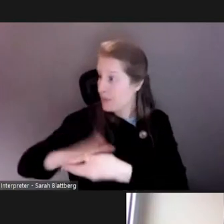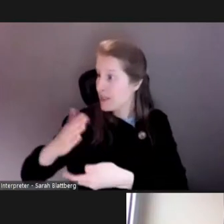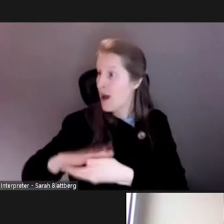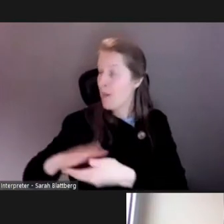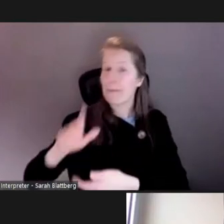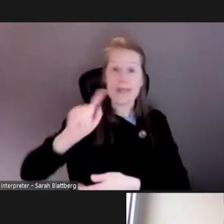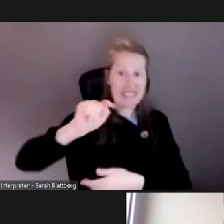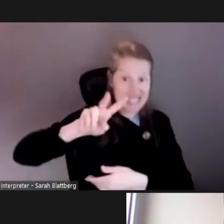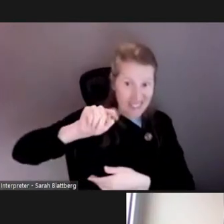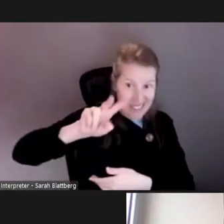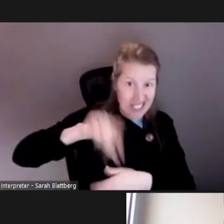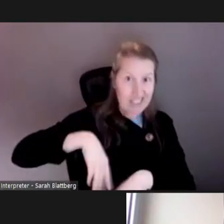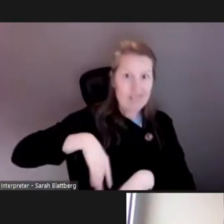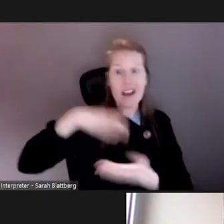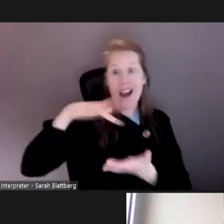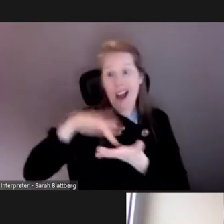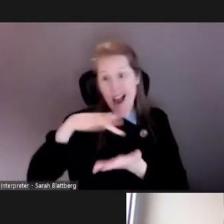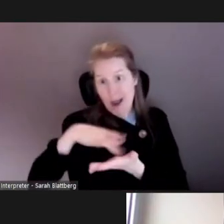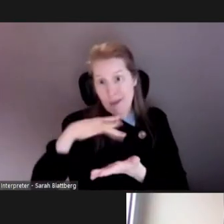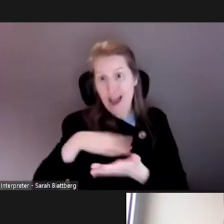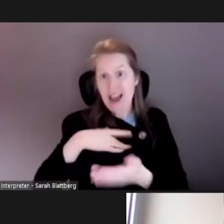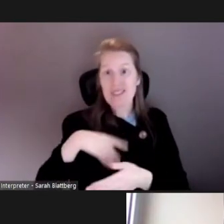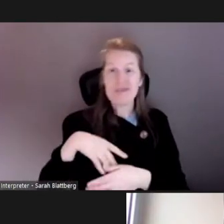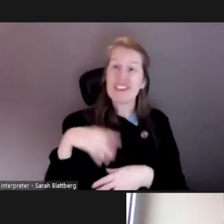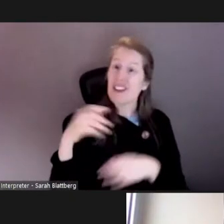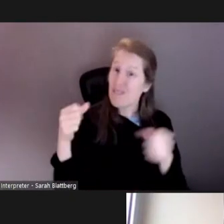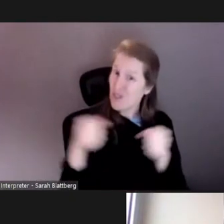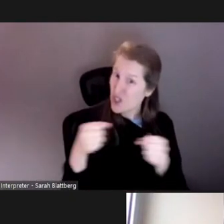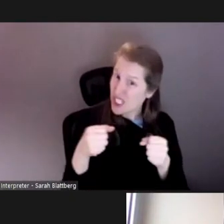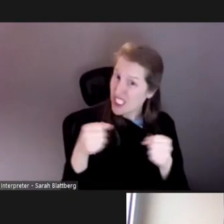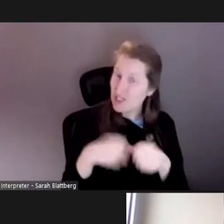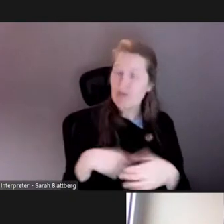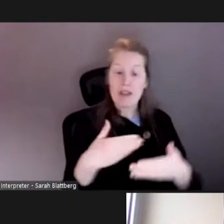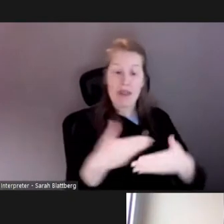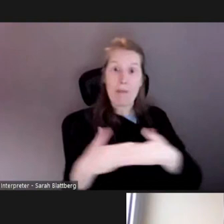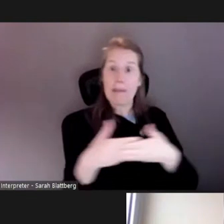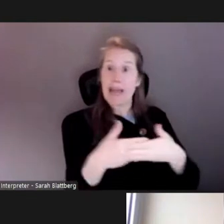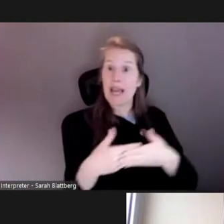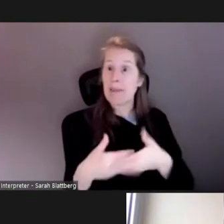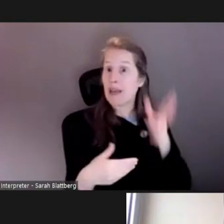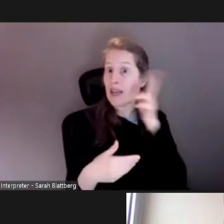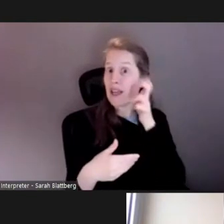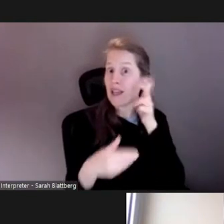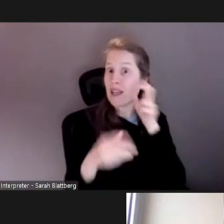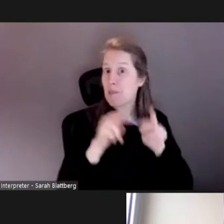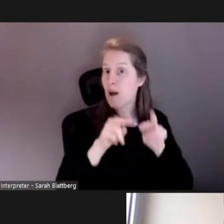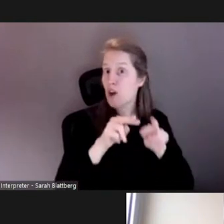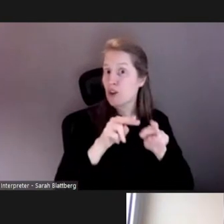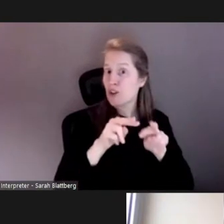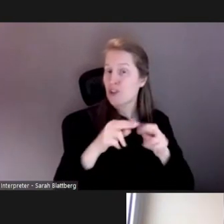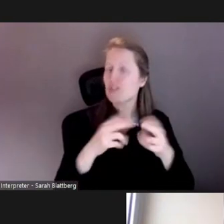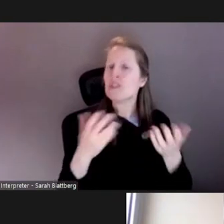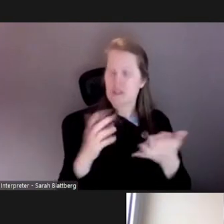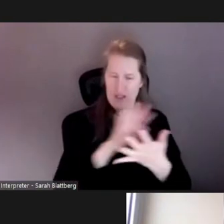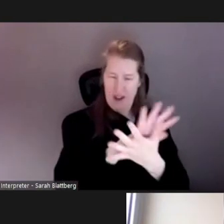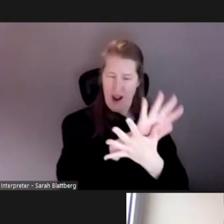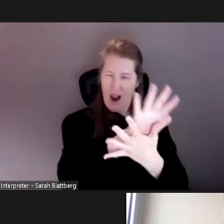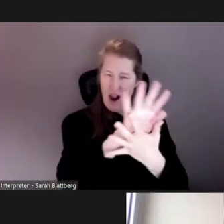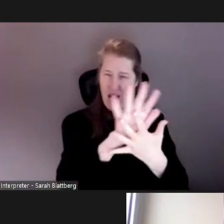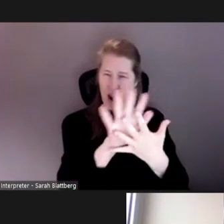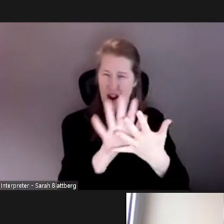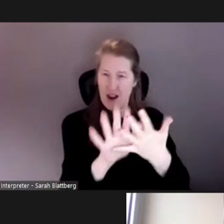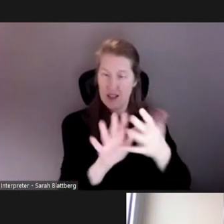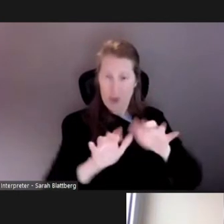is hooked up to the internet, maybe even your fridge, maybe even the baby monitor. It adds up. And so this tool can then just tell you, once you